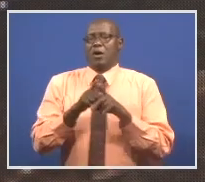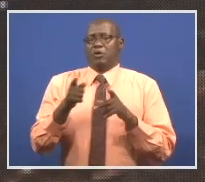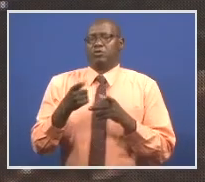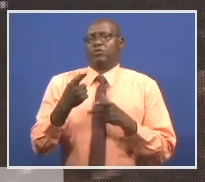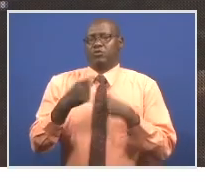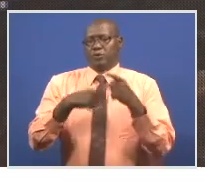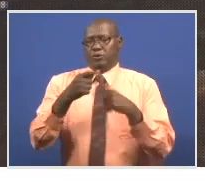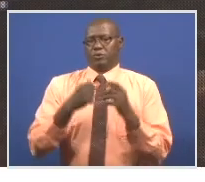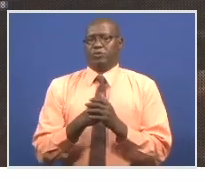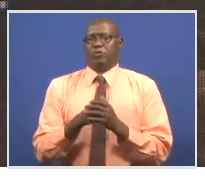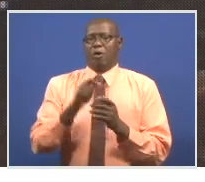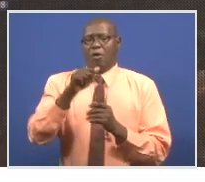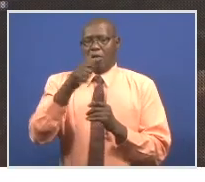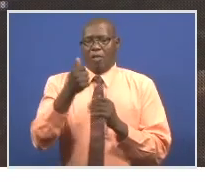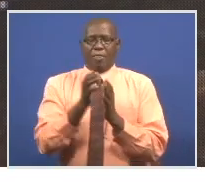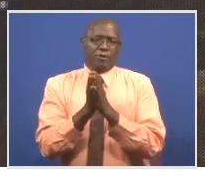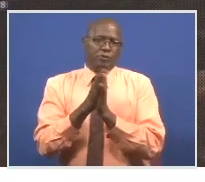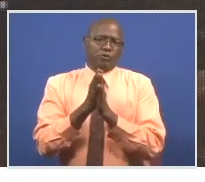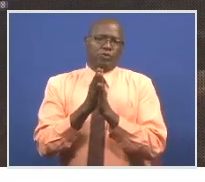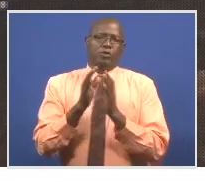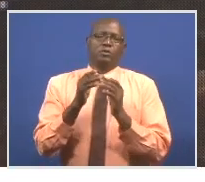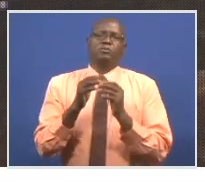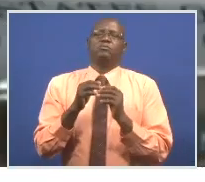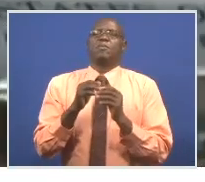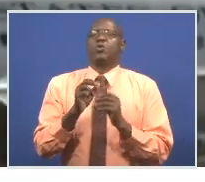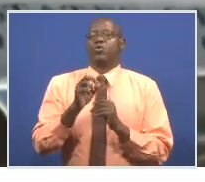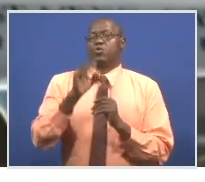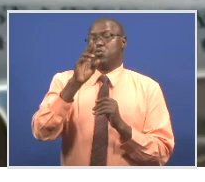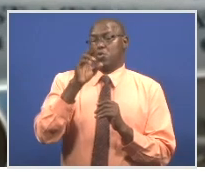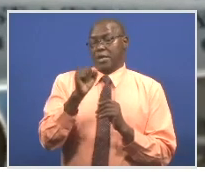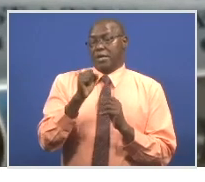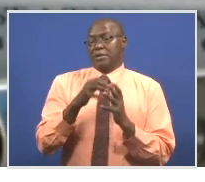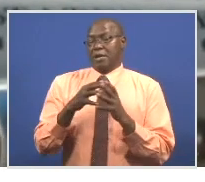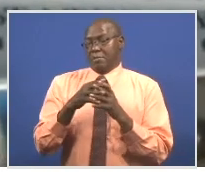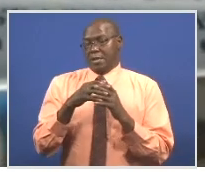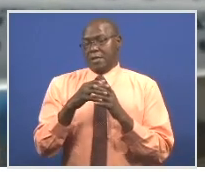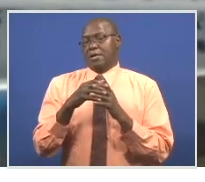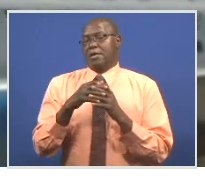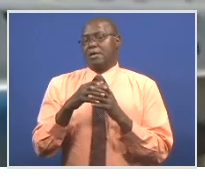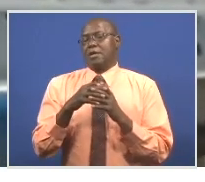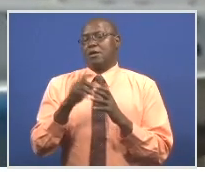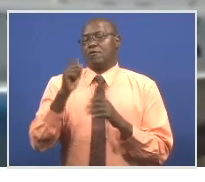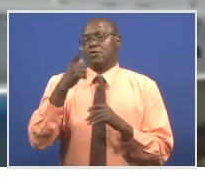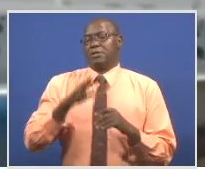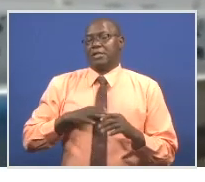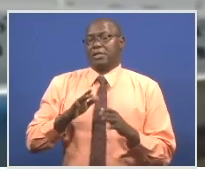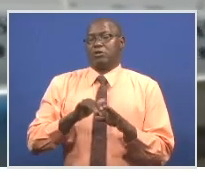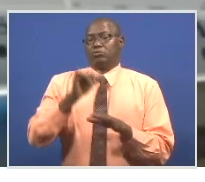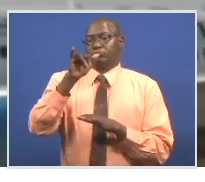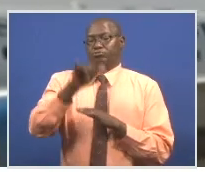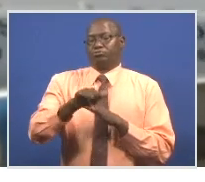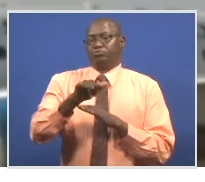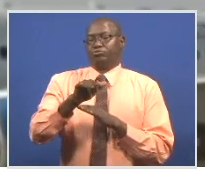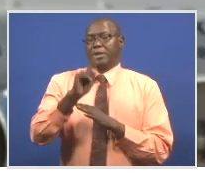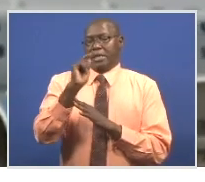In other stories making top headlines, the United States First Lady Jill Biden has arrived in the country following her visit to Namibia as